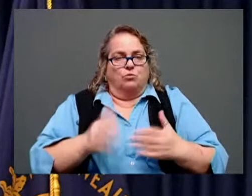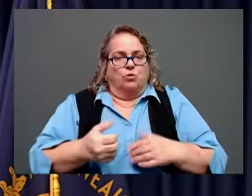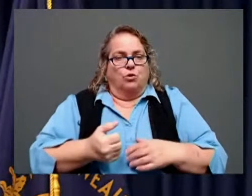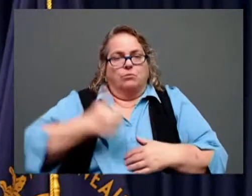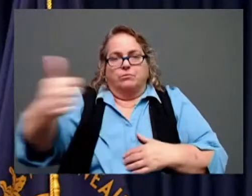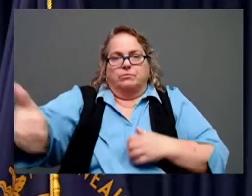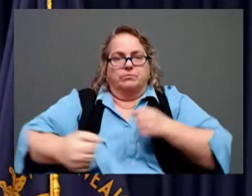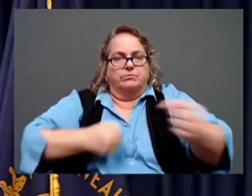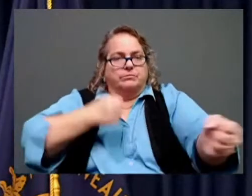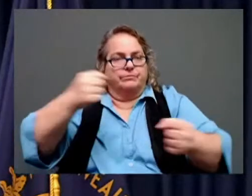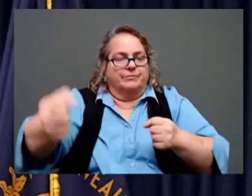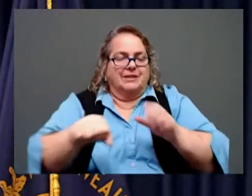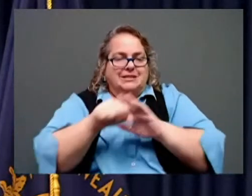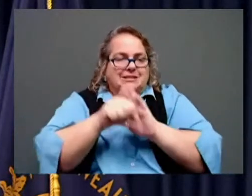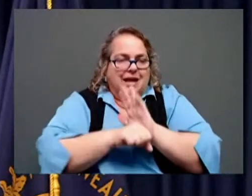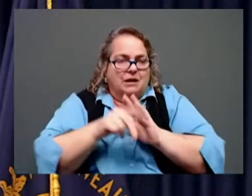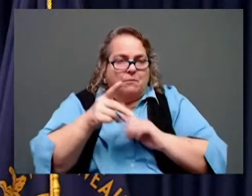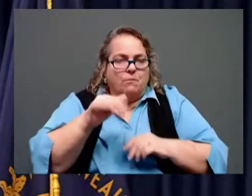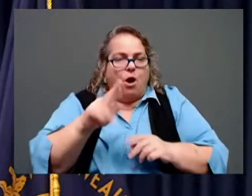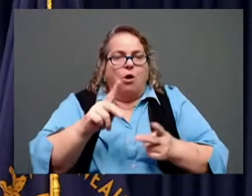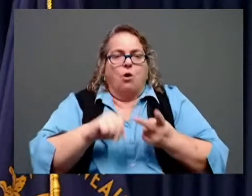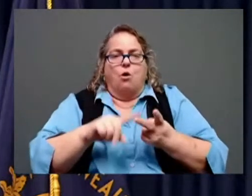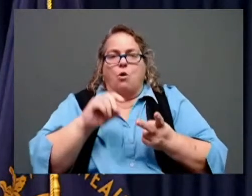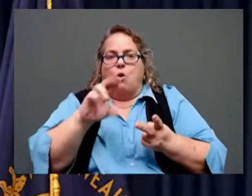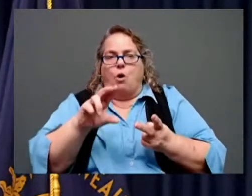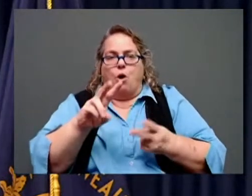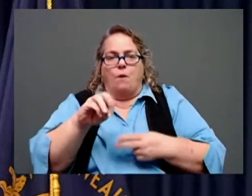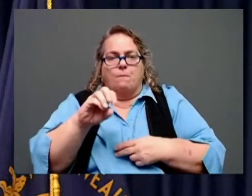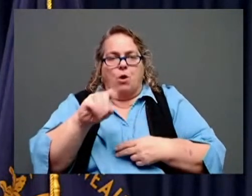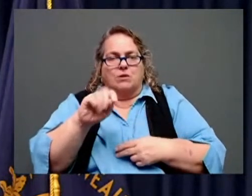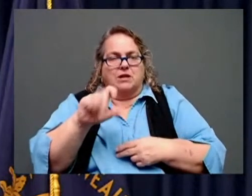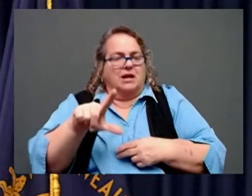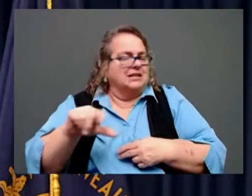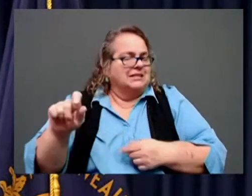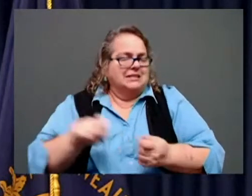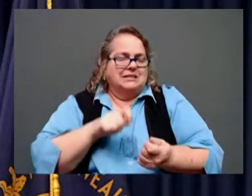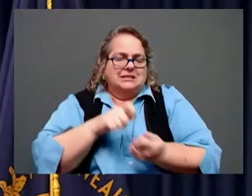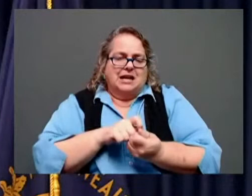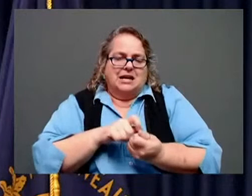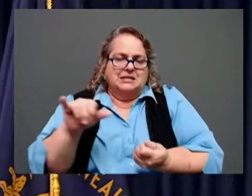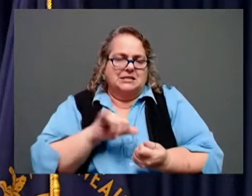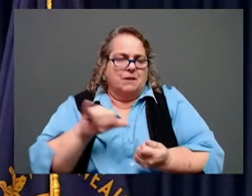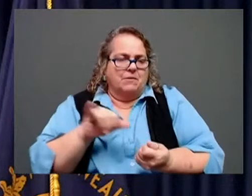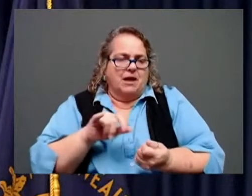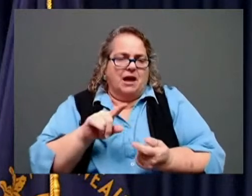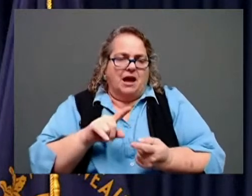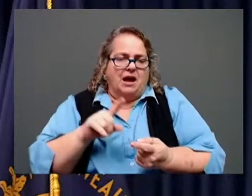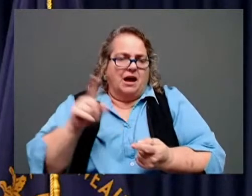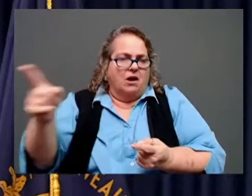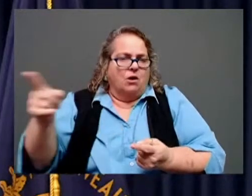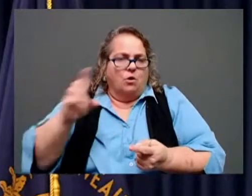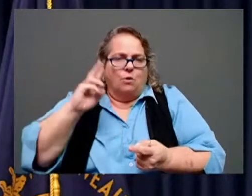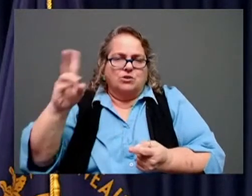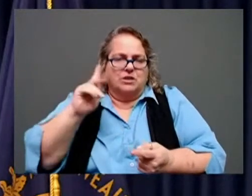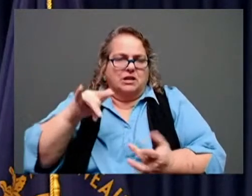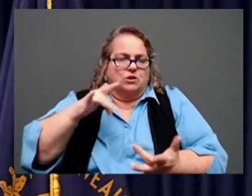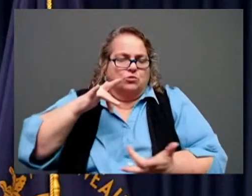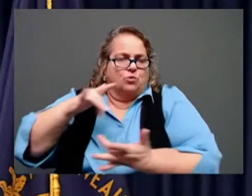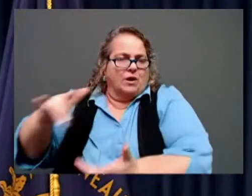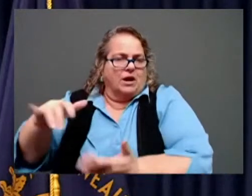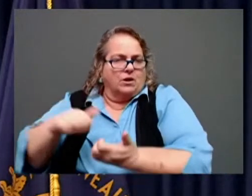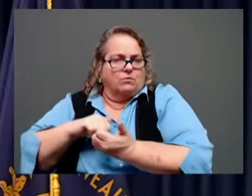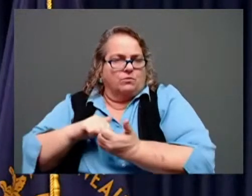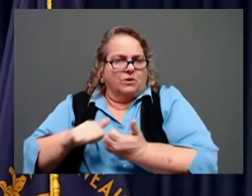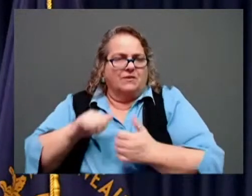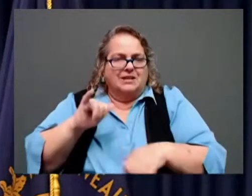park or at a motel. We had to do the exact same thing in the aftermath of the tornadoes at a time when there was also real